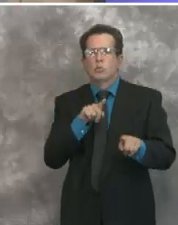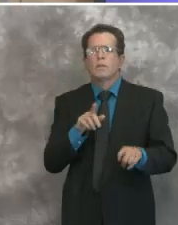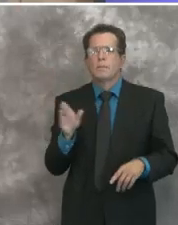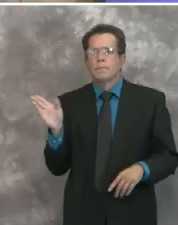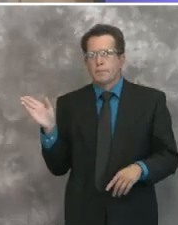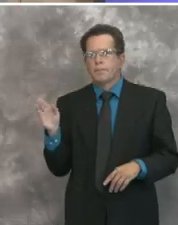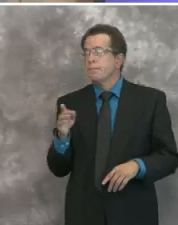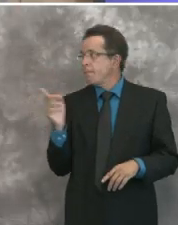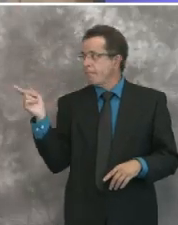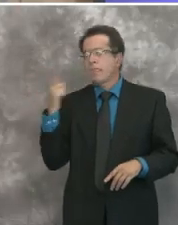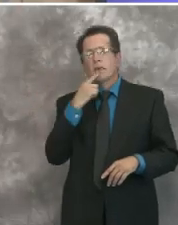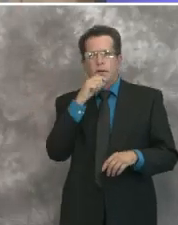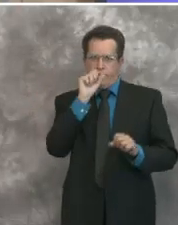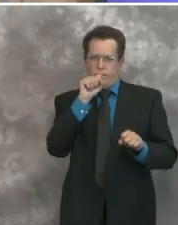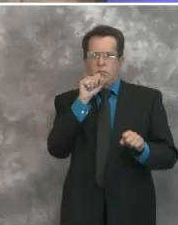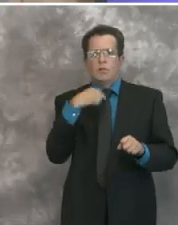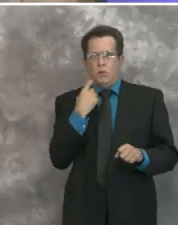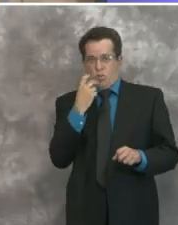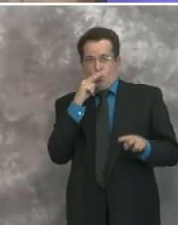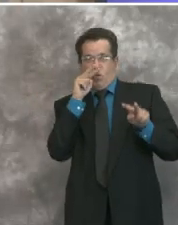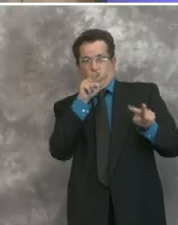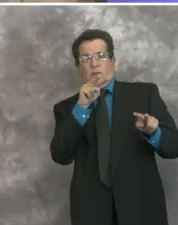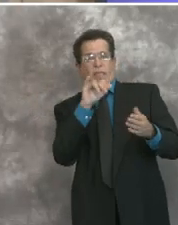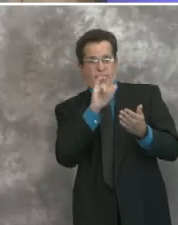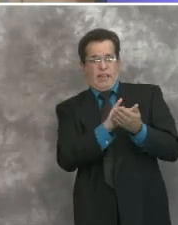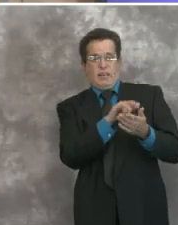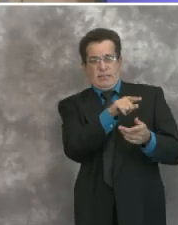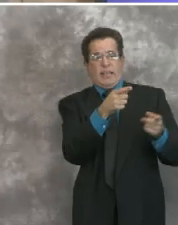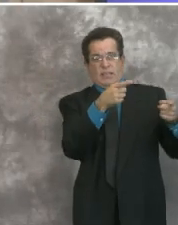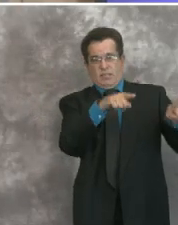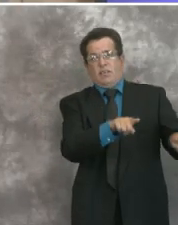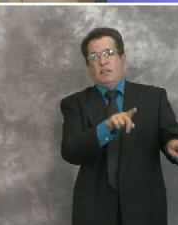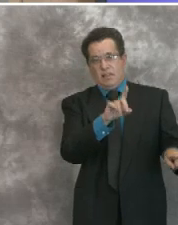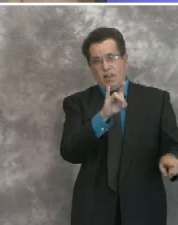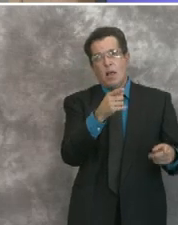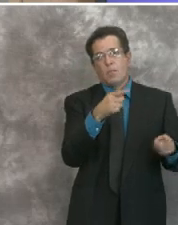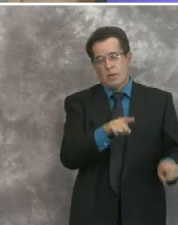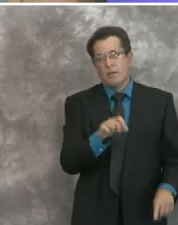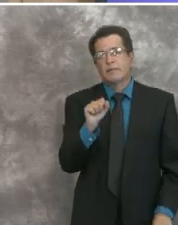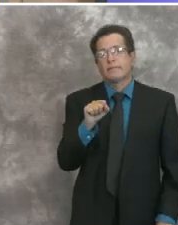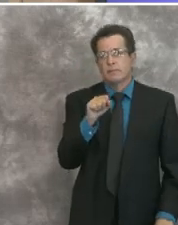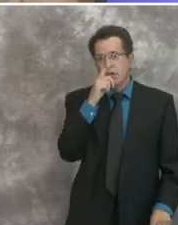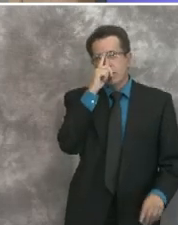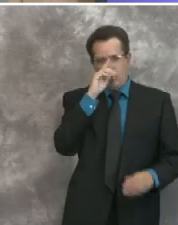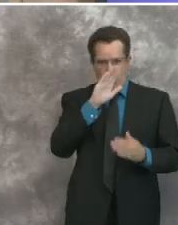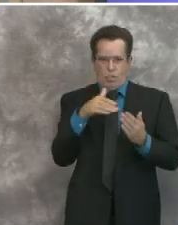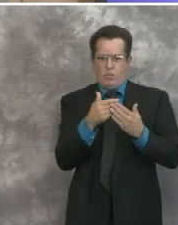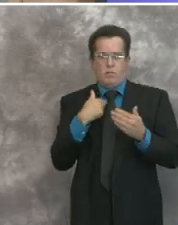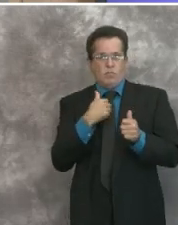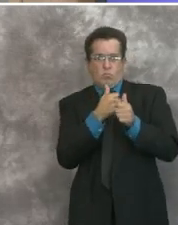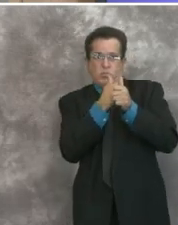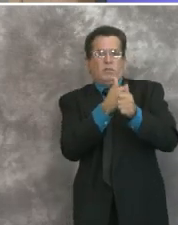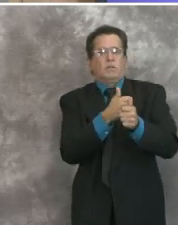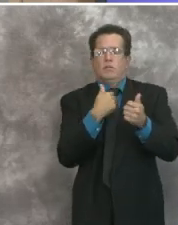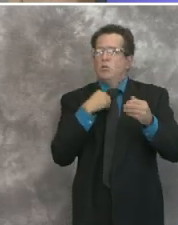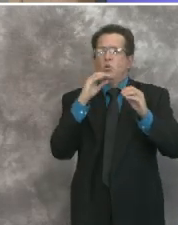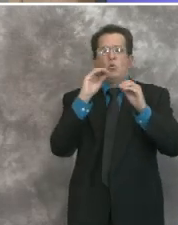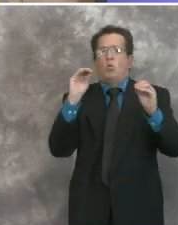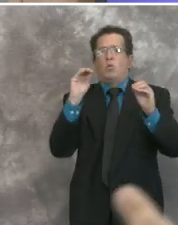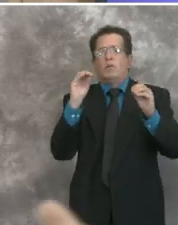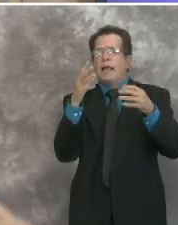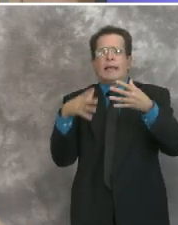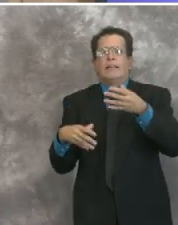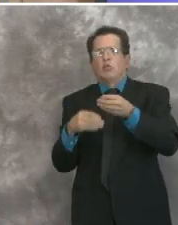Yeah, we continue to look into that incident along with all of our protocols and procedures, and don't have any additional comment at this